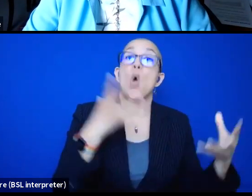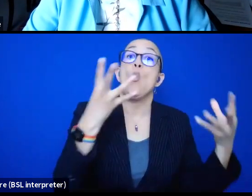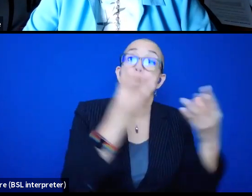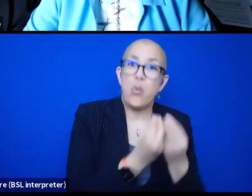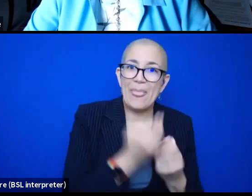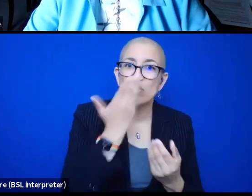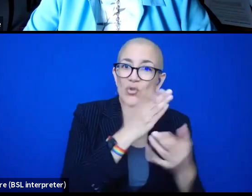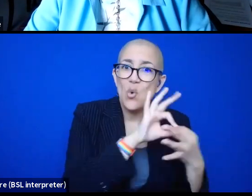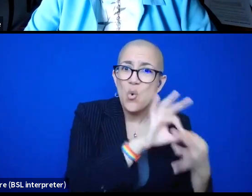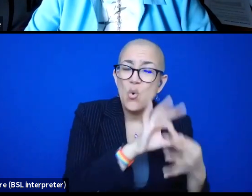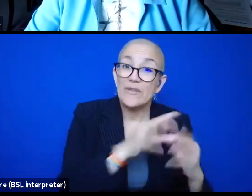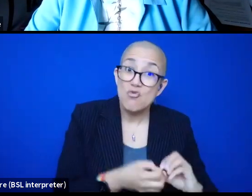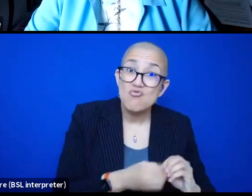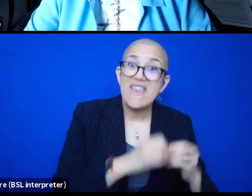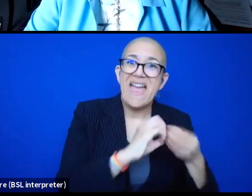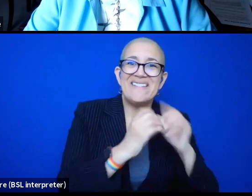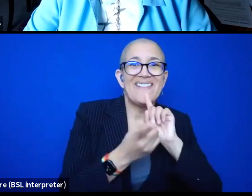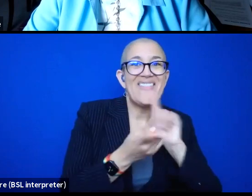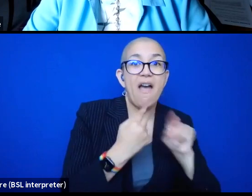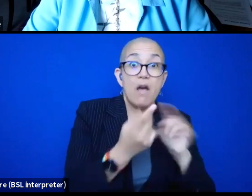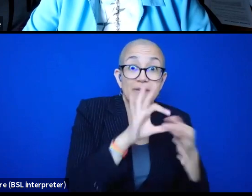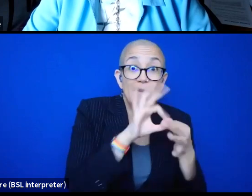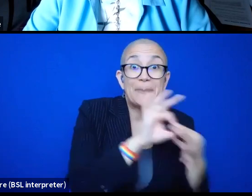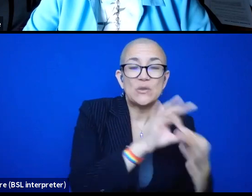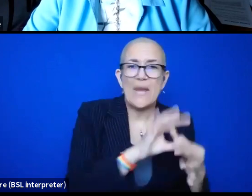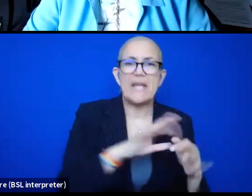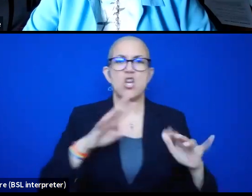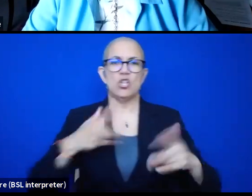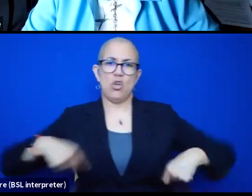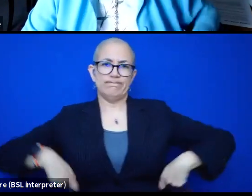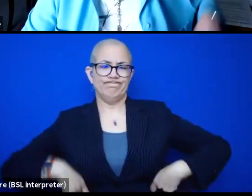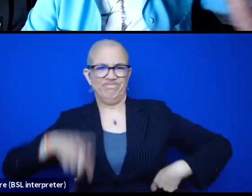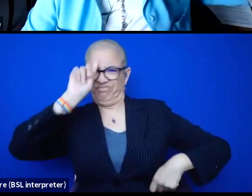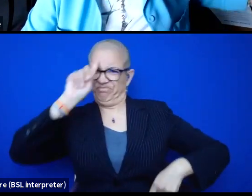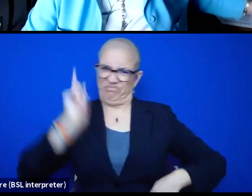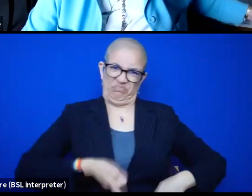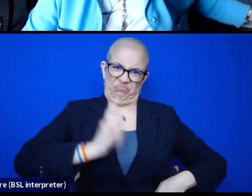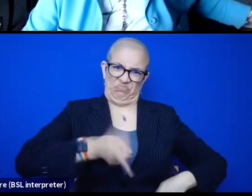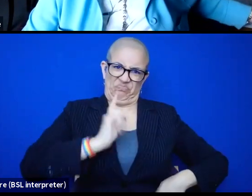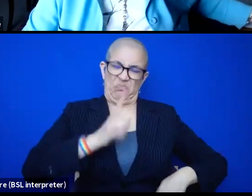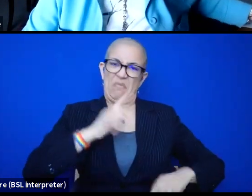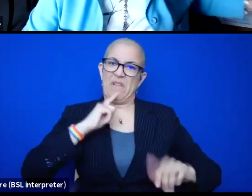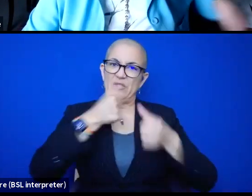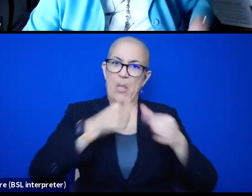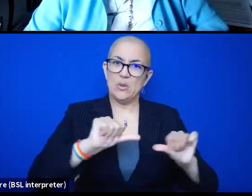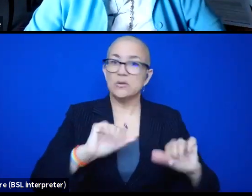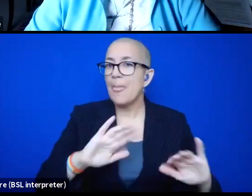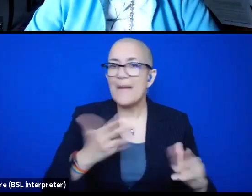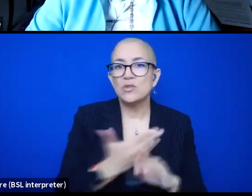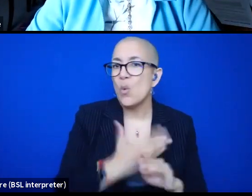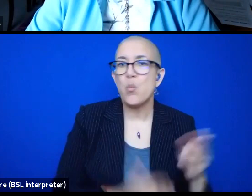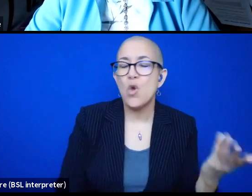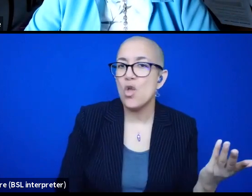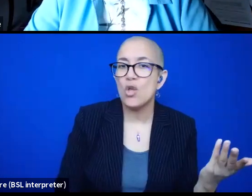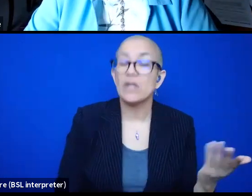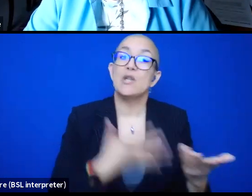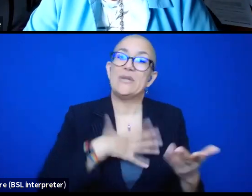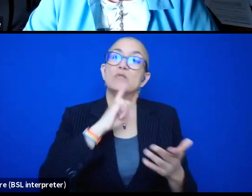the answers, not imposing top-down solutions that don't work on the ground. Trust our